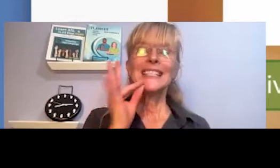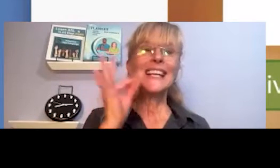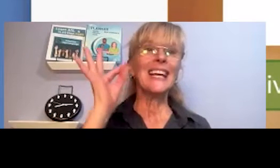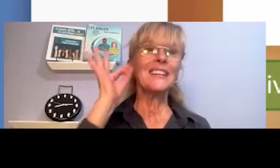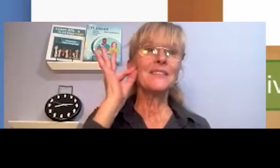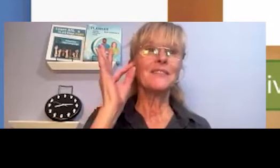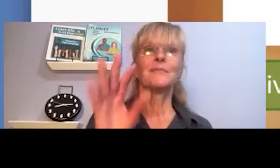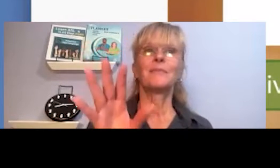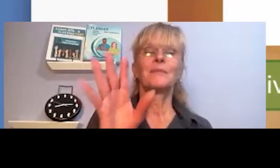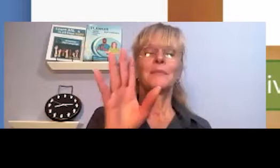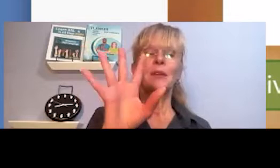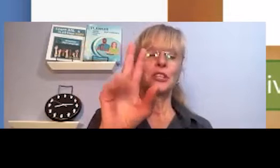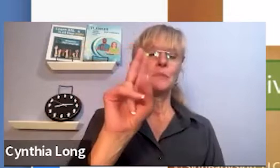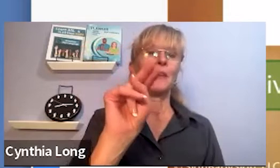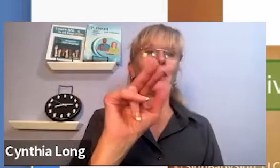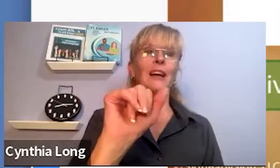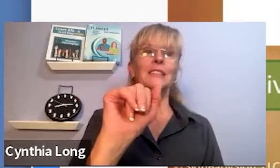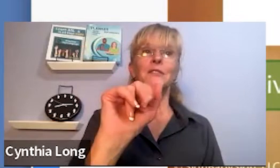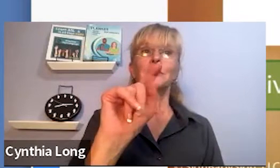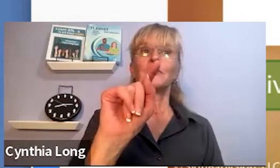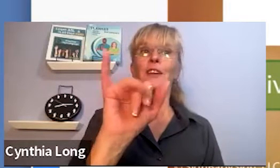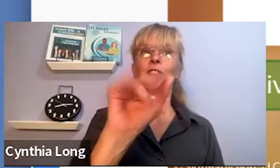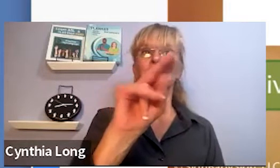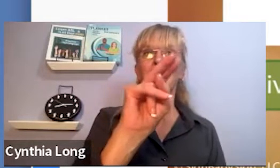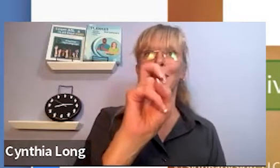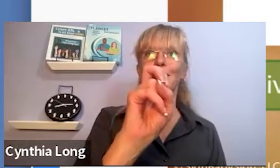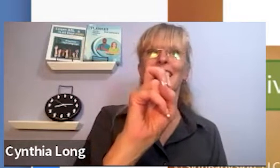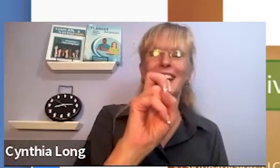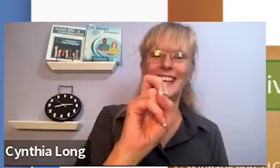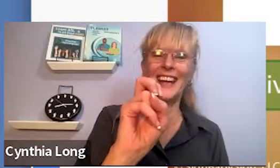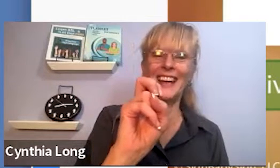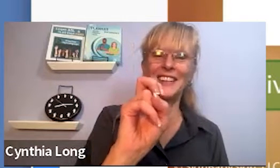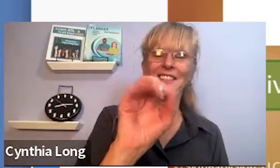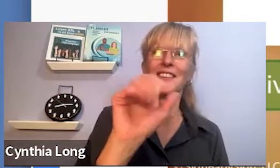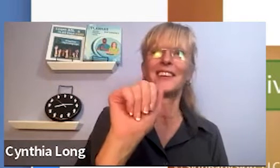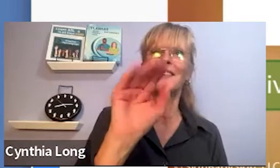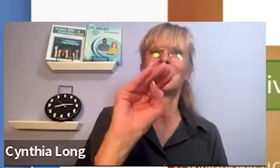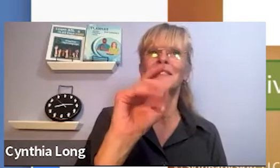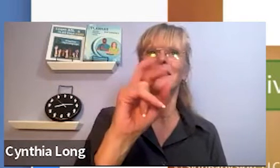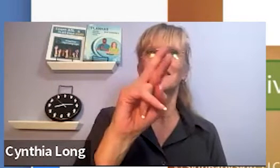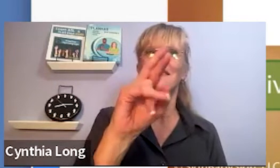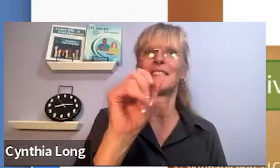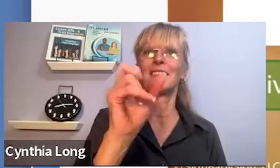Okay, native. Oh, excuse me, I forgot to finger spell native.